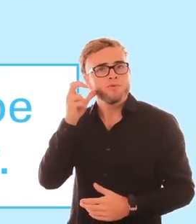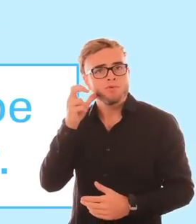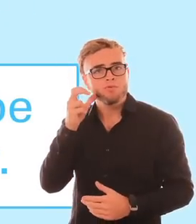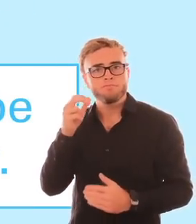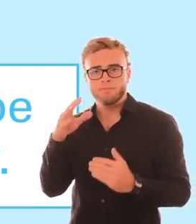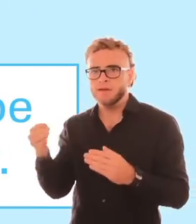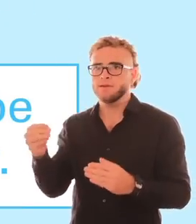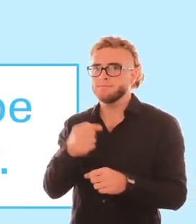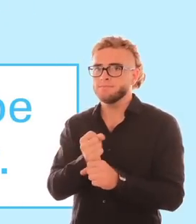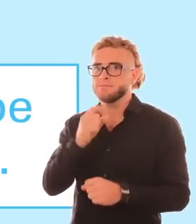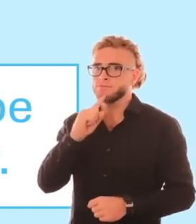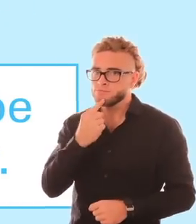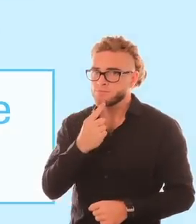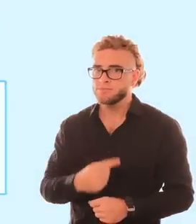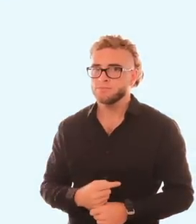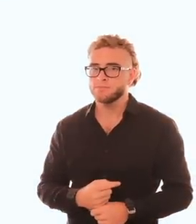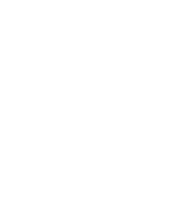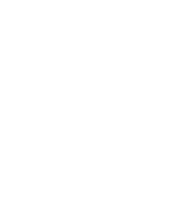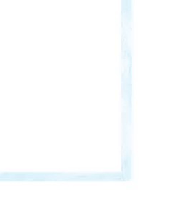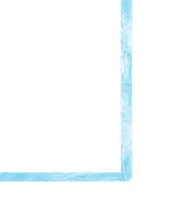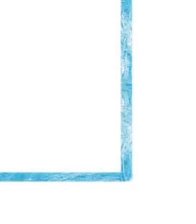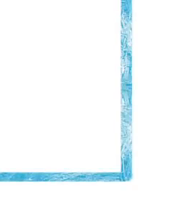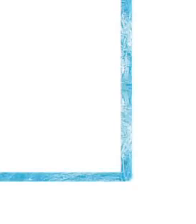and ensure their right to be heard and taken seriously.